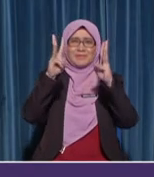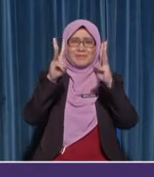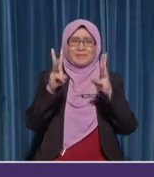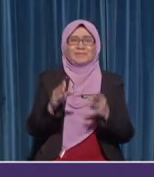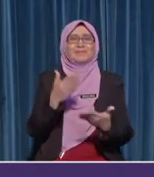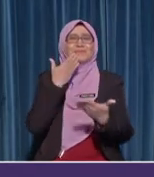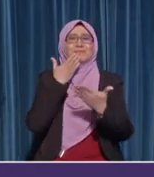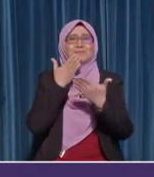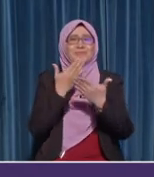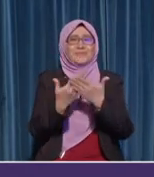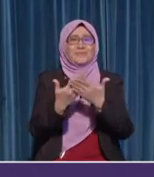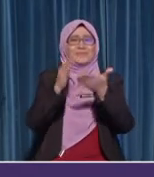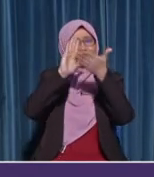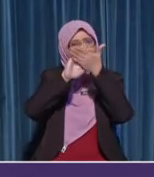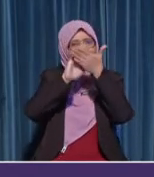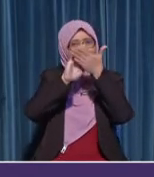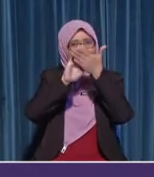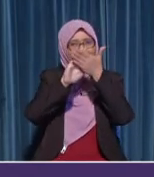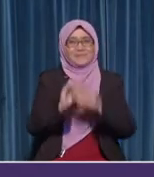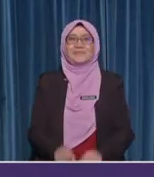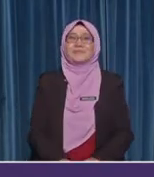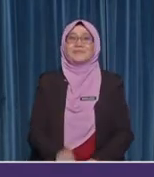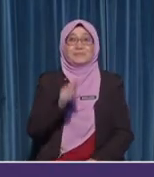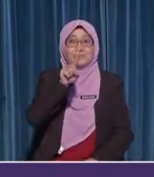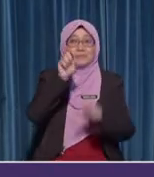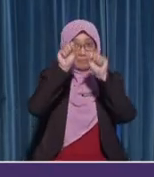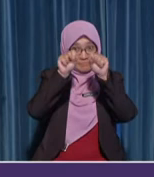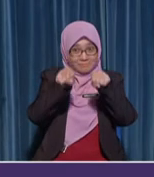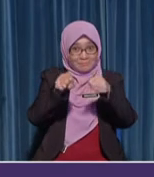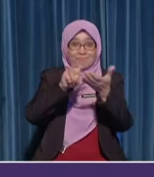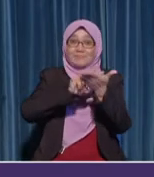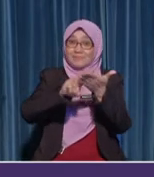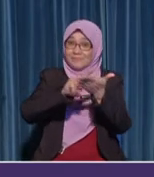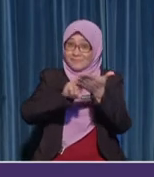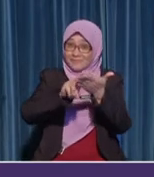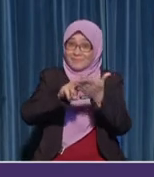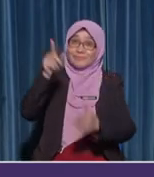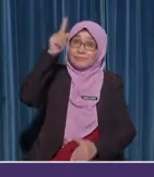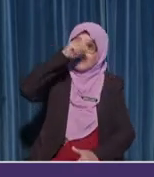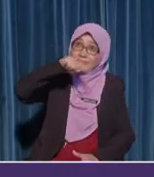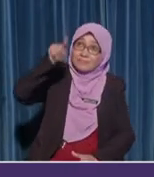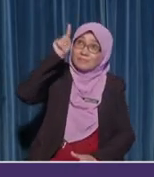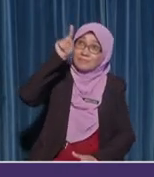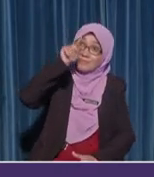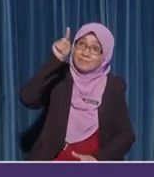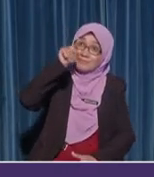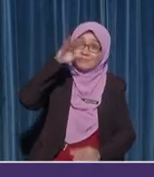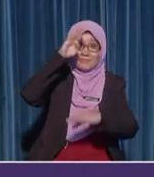congratulations. You can read the graduations on the clock's face now.